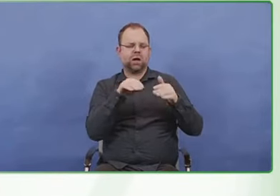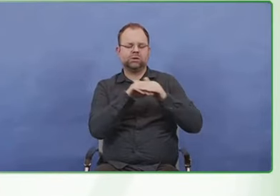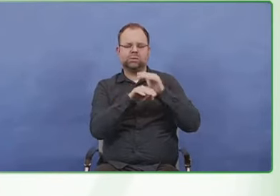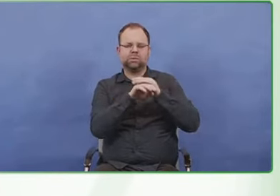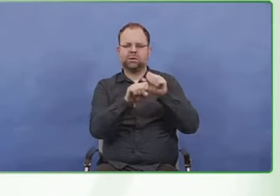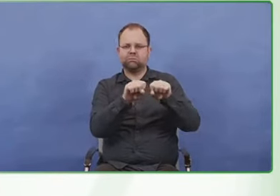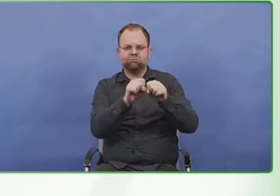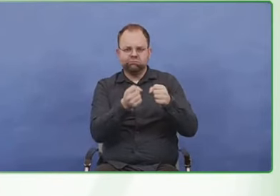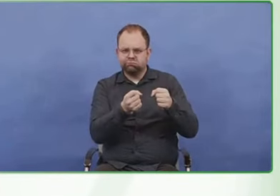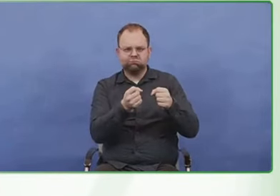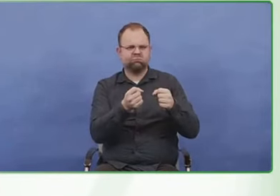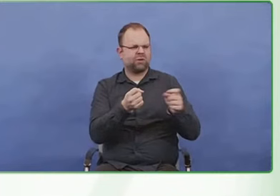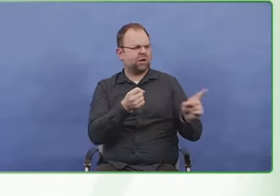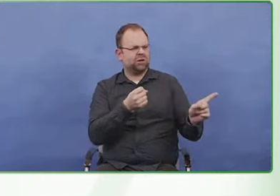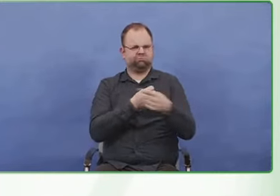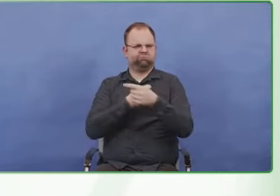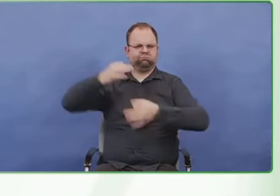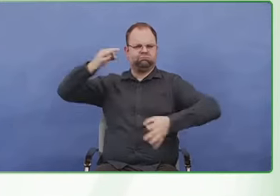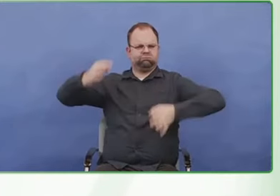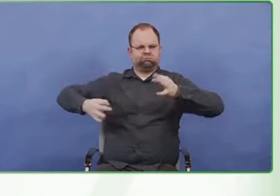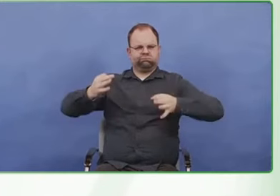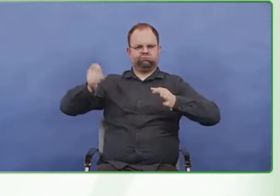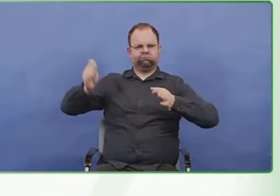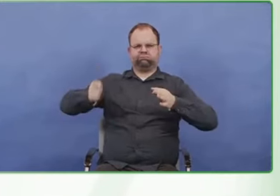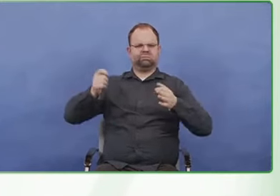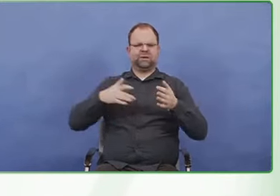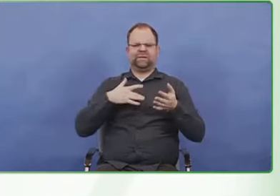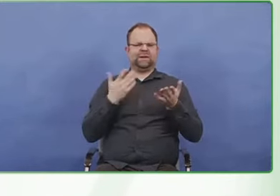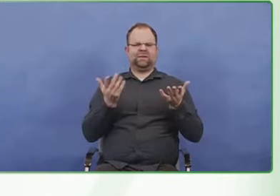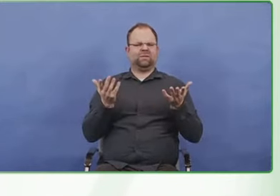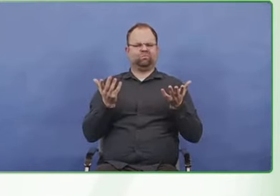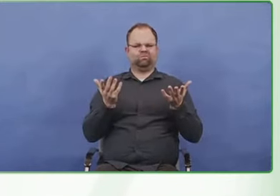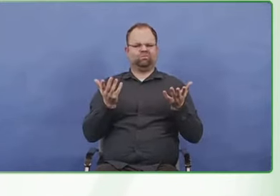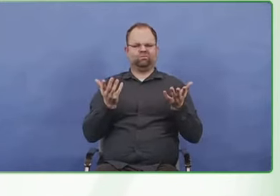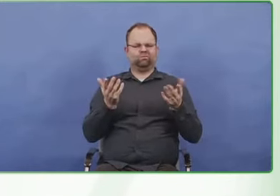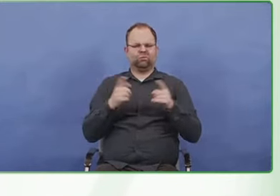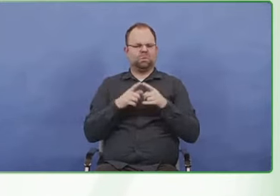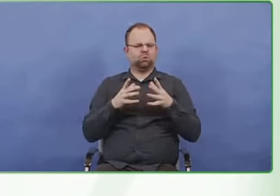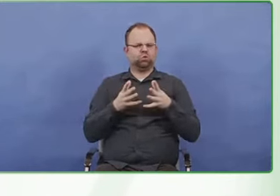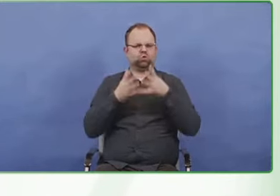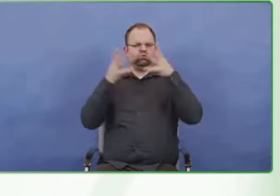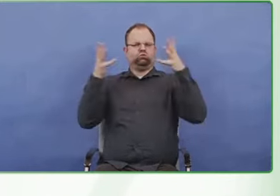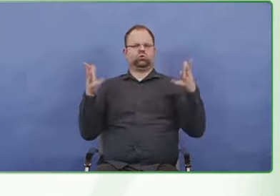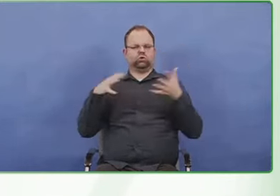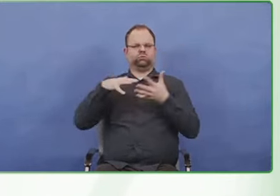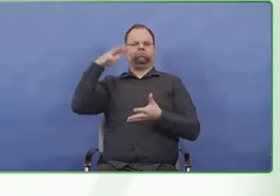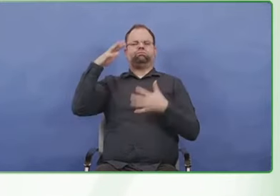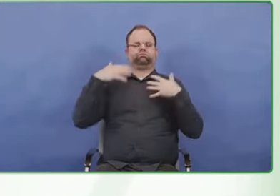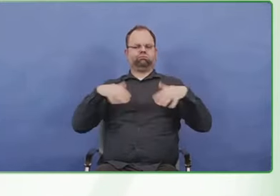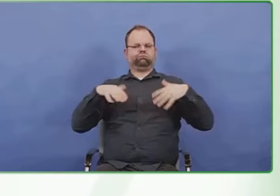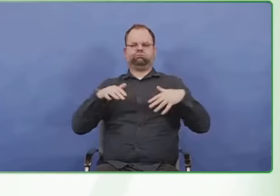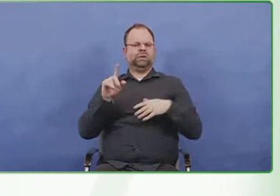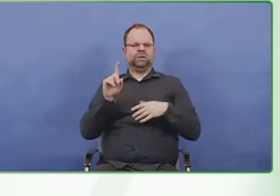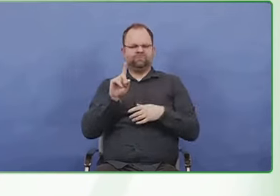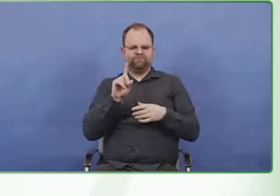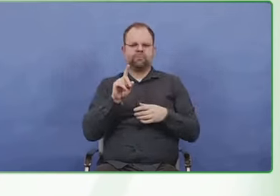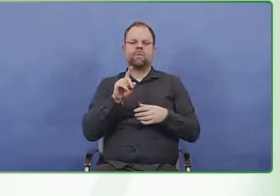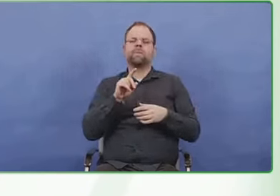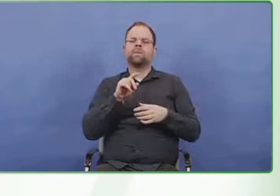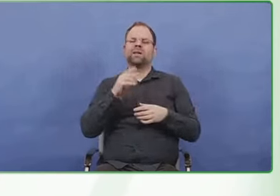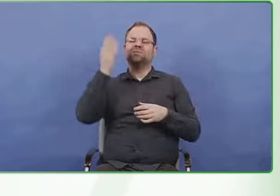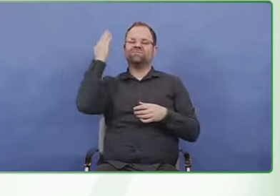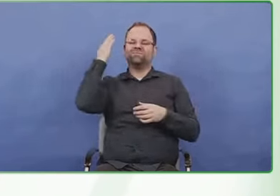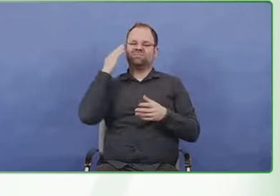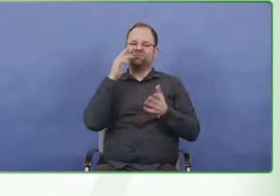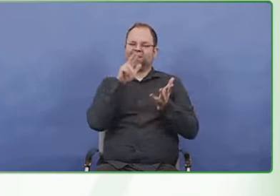tools, mainly three major ones that include financial sanctions, which